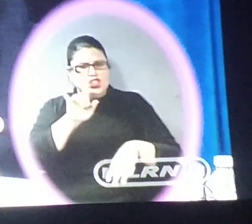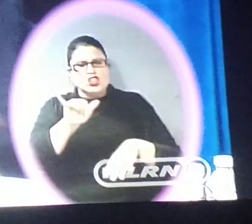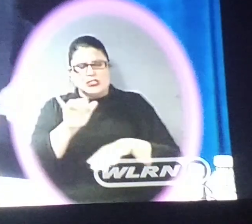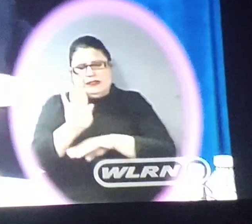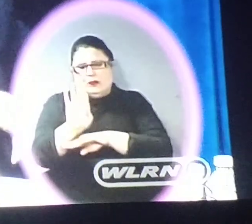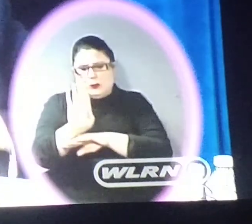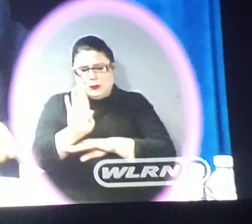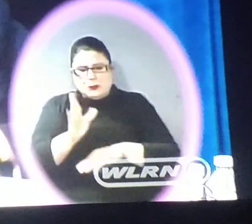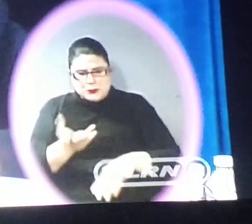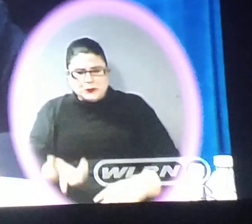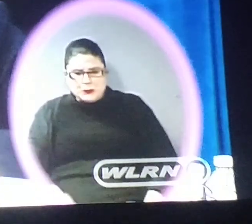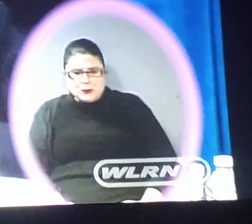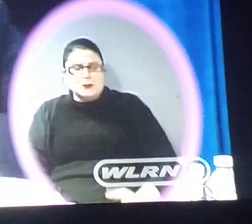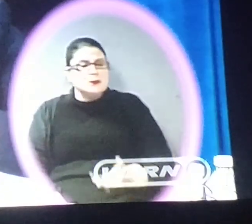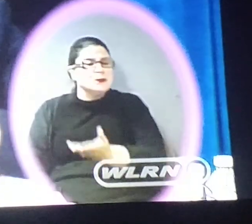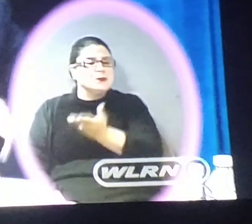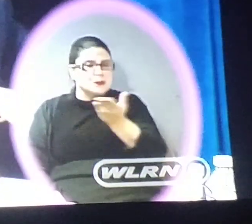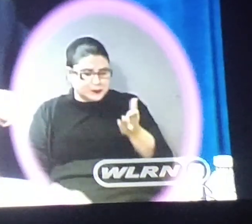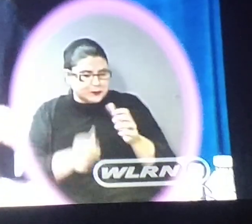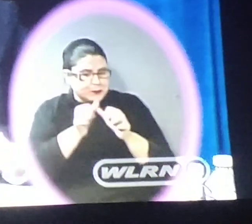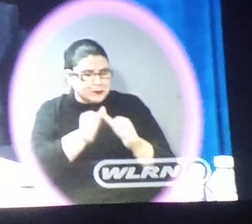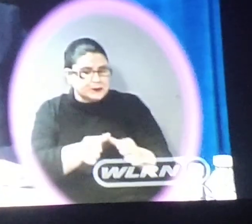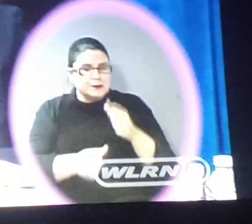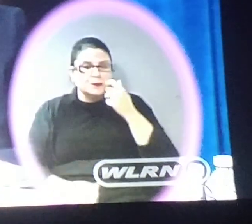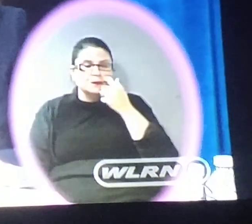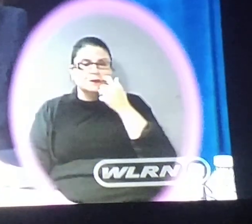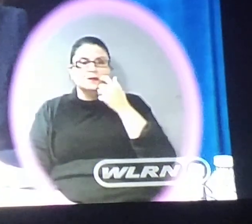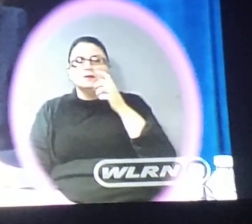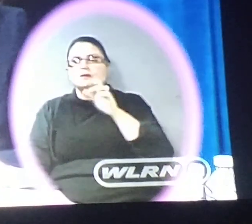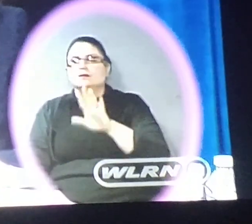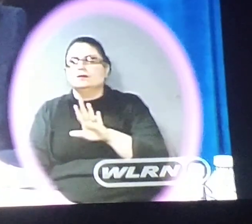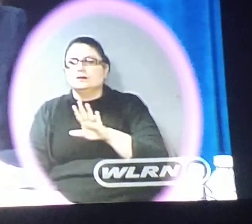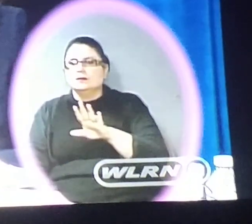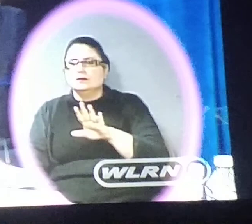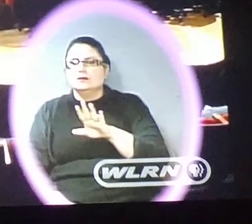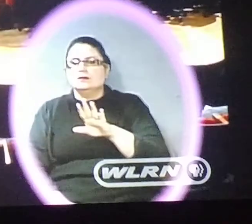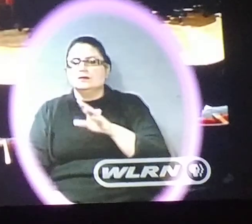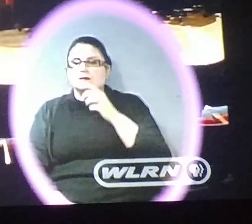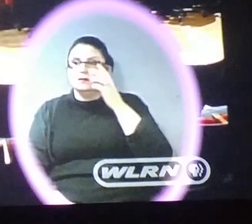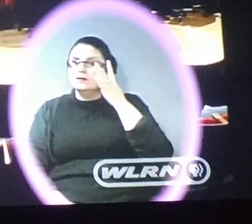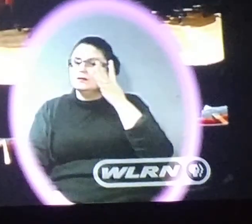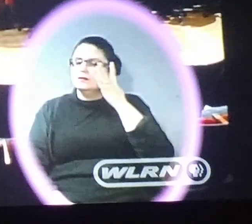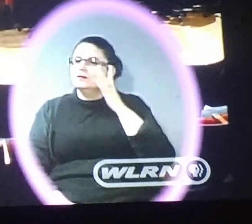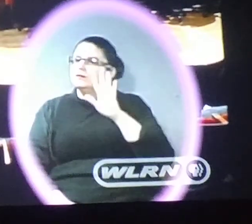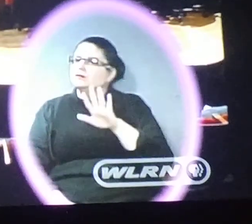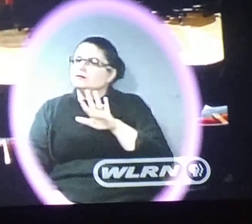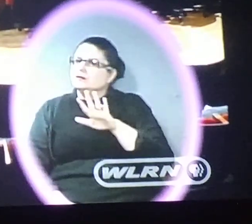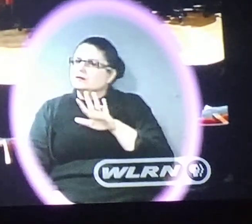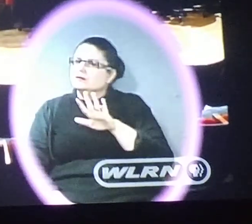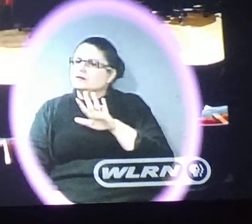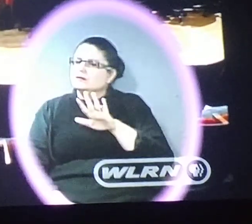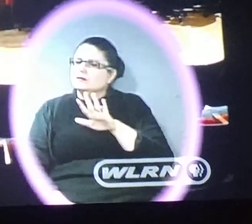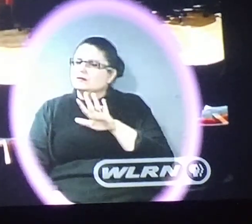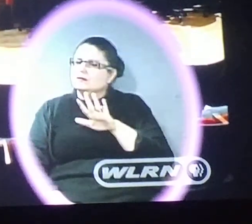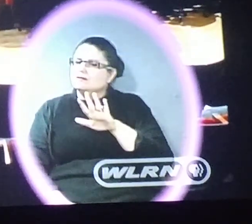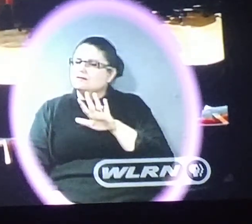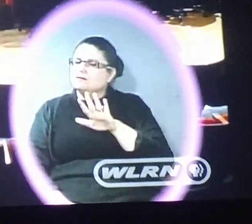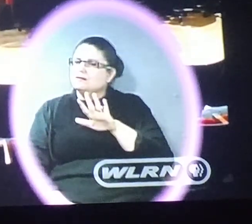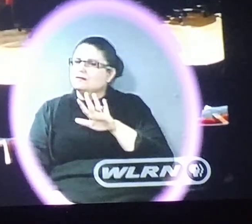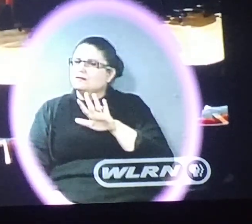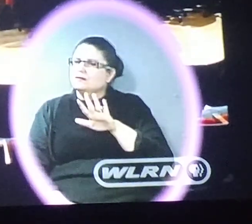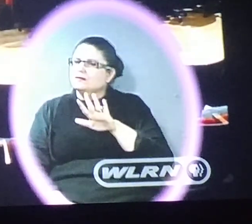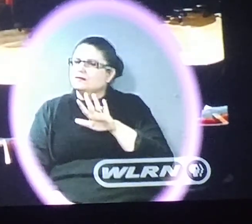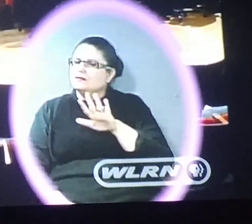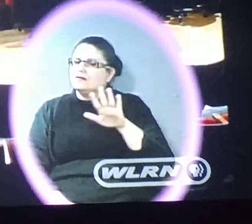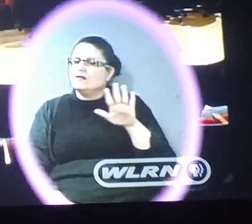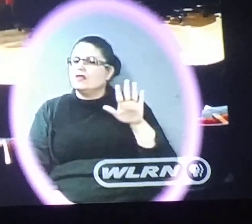too. Yes, ma'am. May I continue? Before she goes on. Yes. I like everyone else,